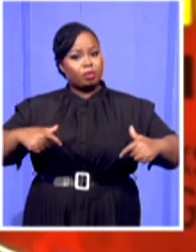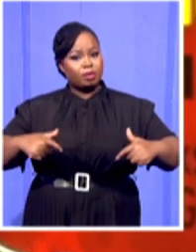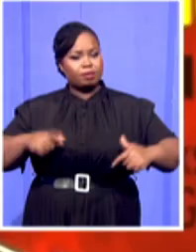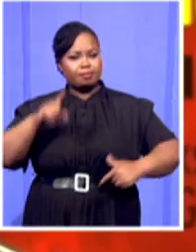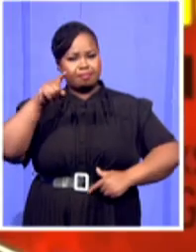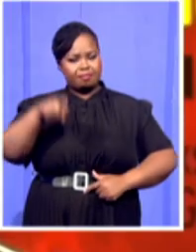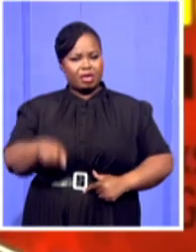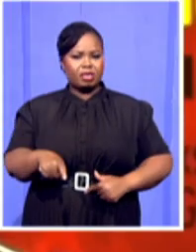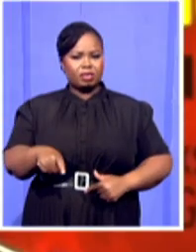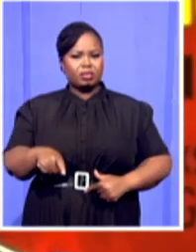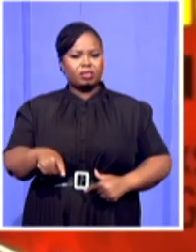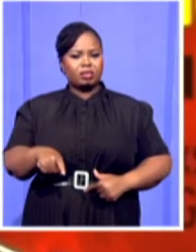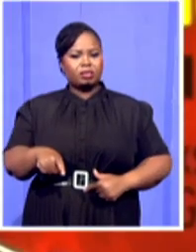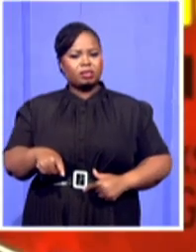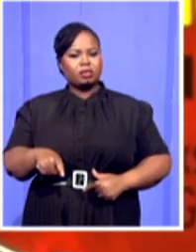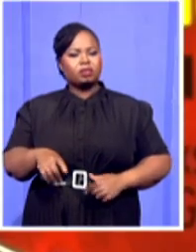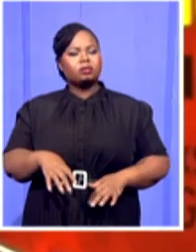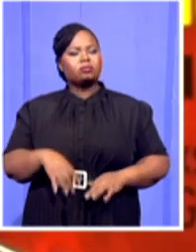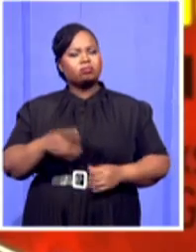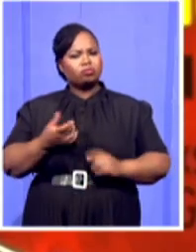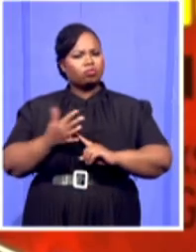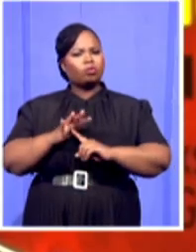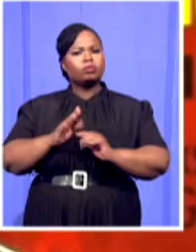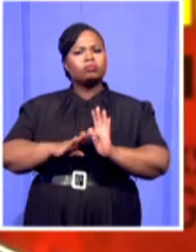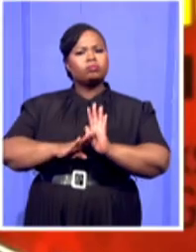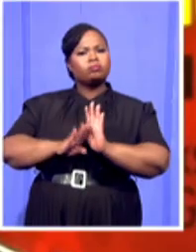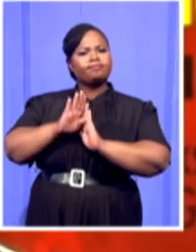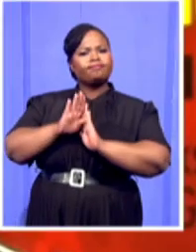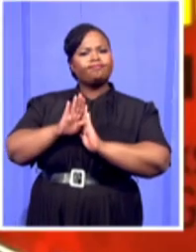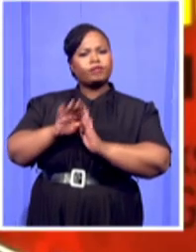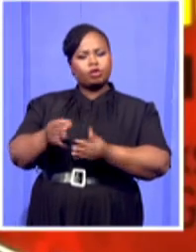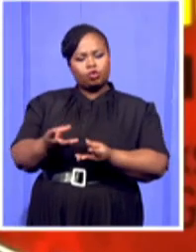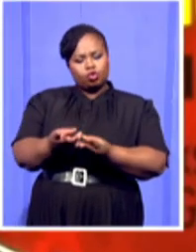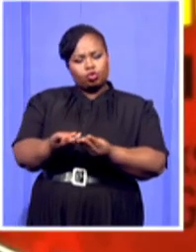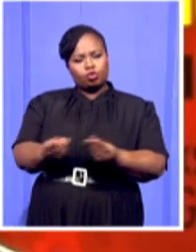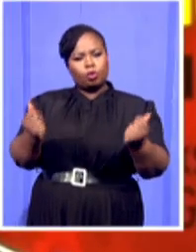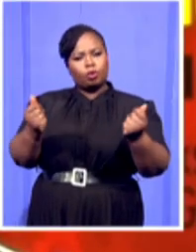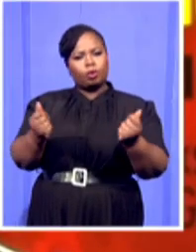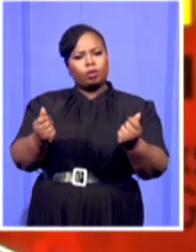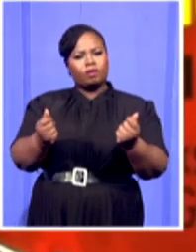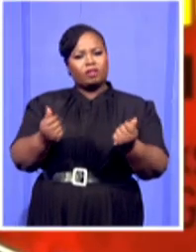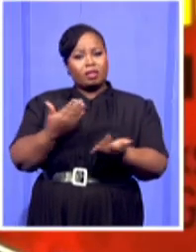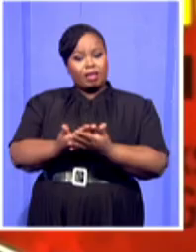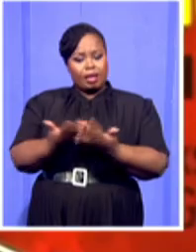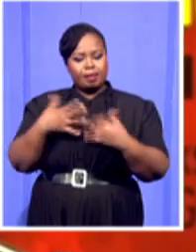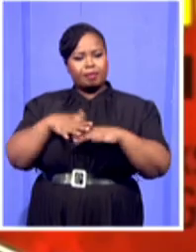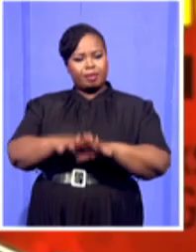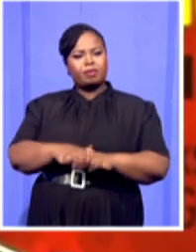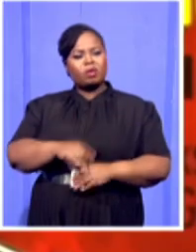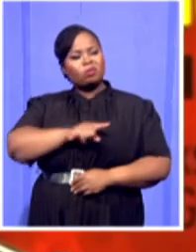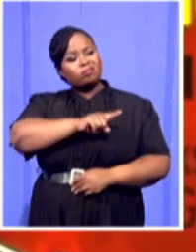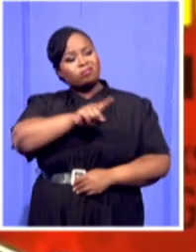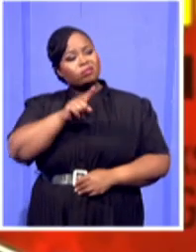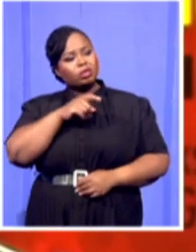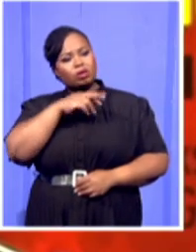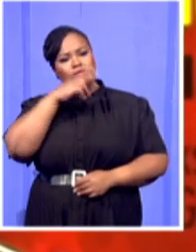be seized with developing practical solutions to these real